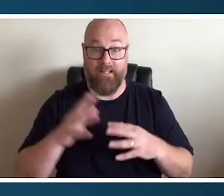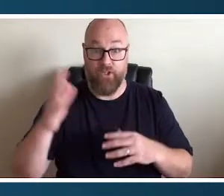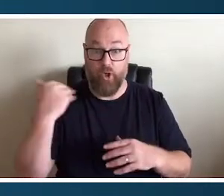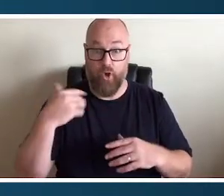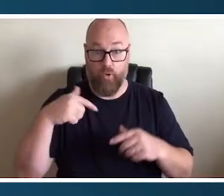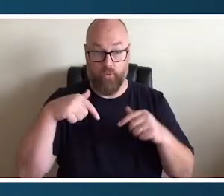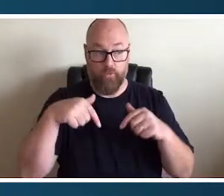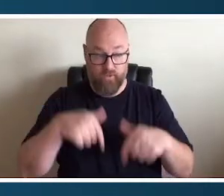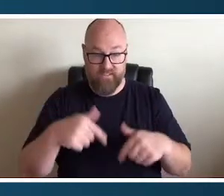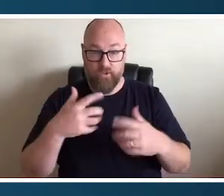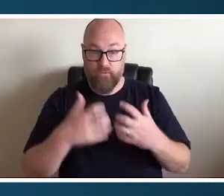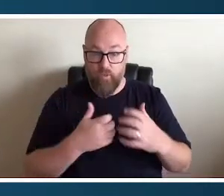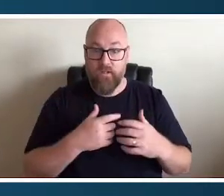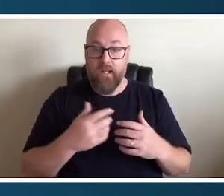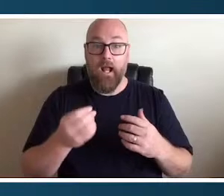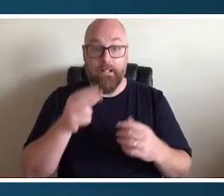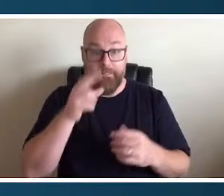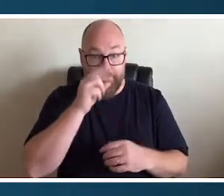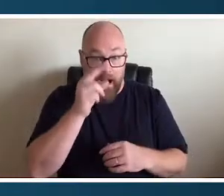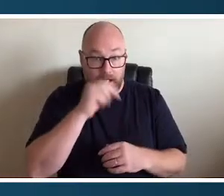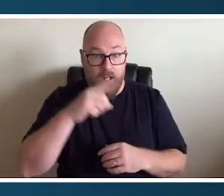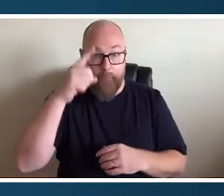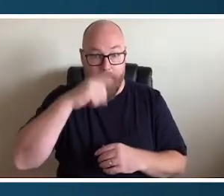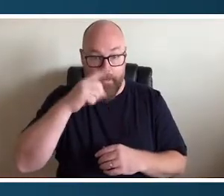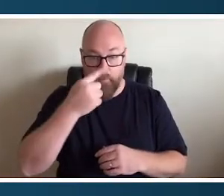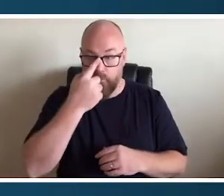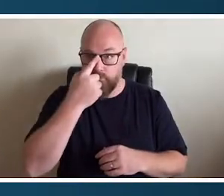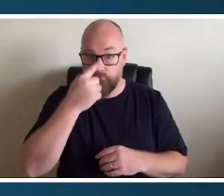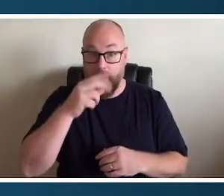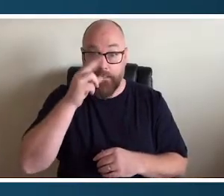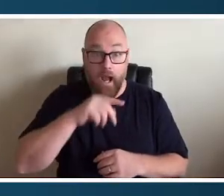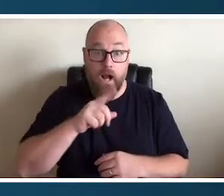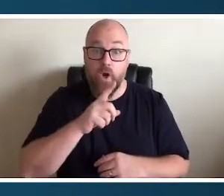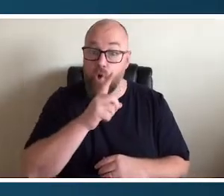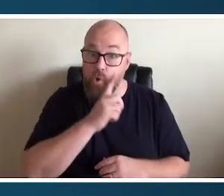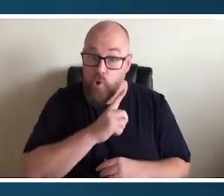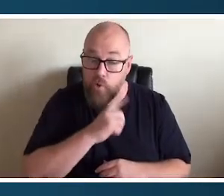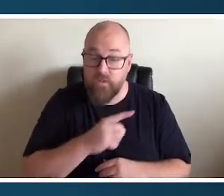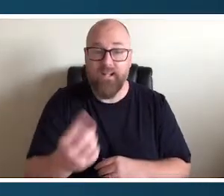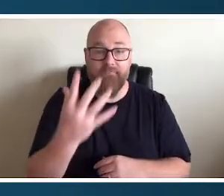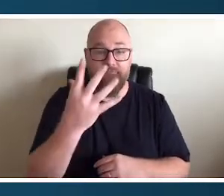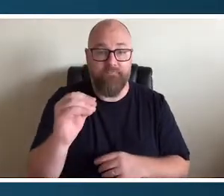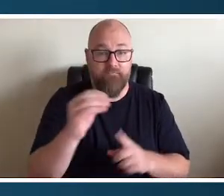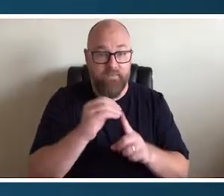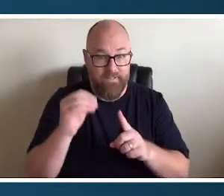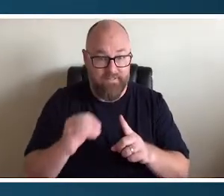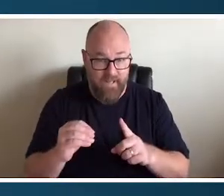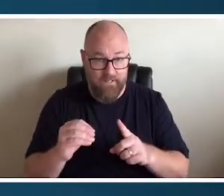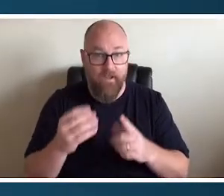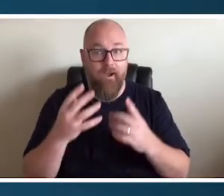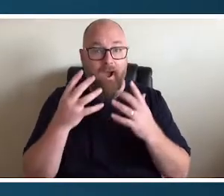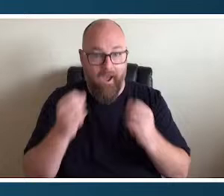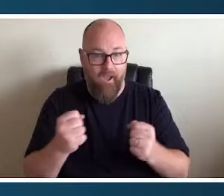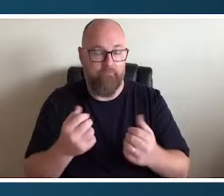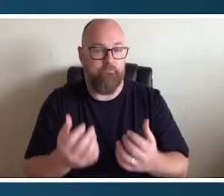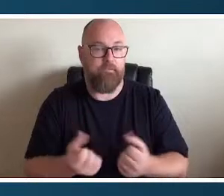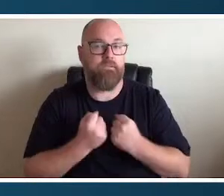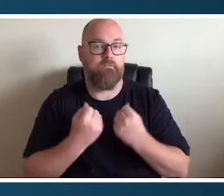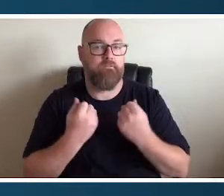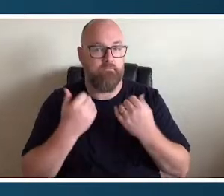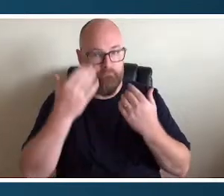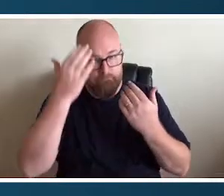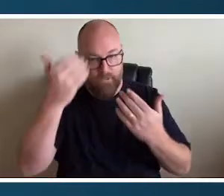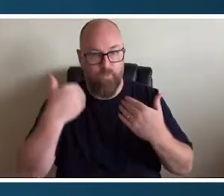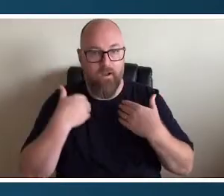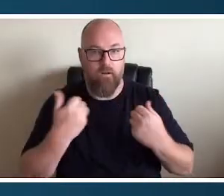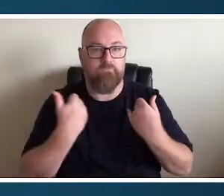young people today, young girls, have nearly 50% of chance of suffering mental health disorder in